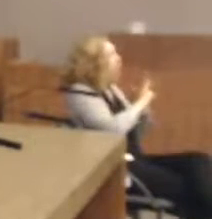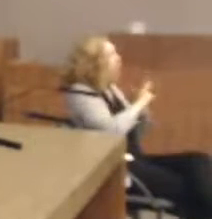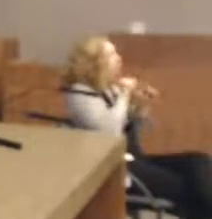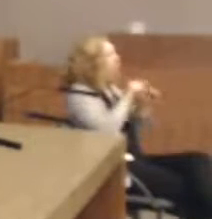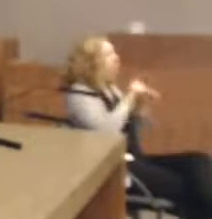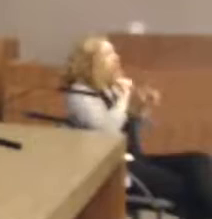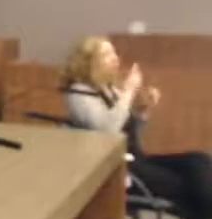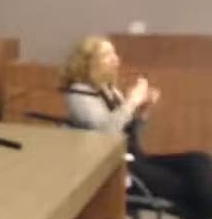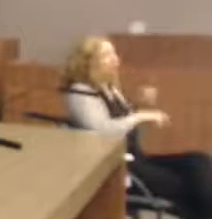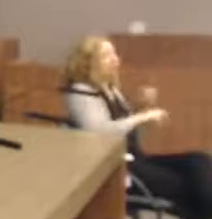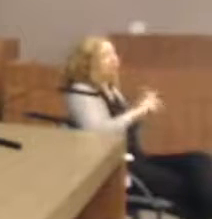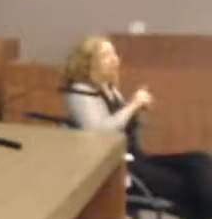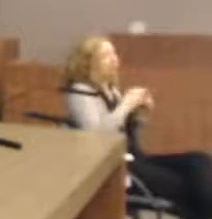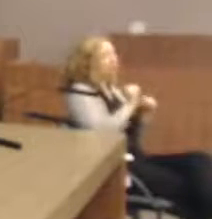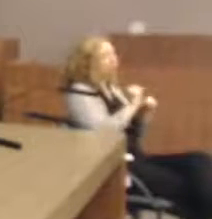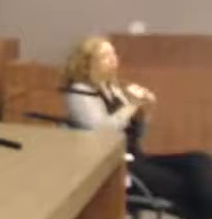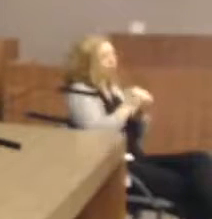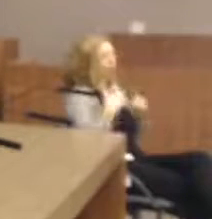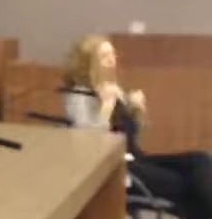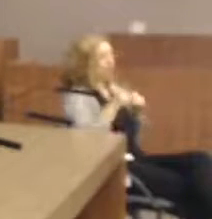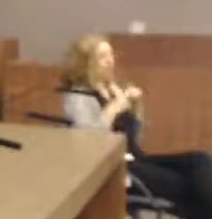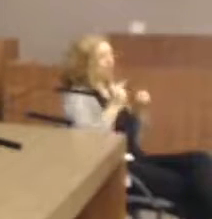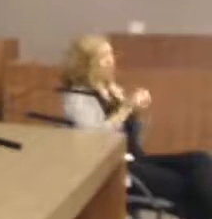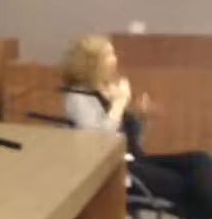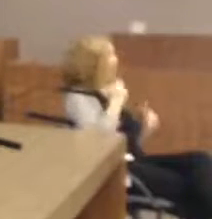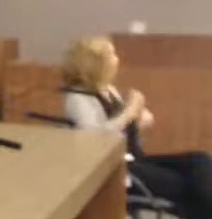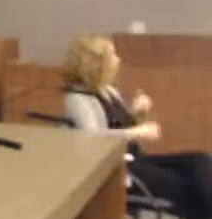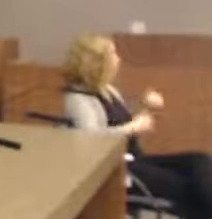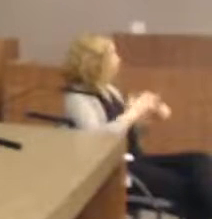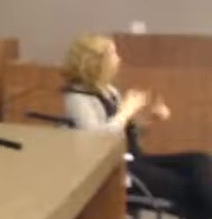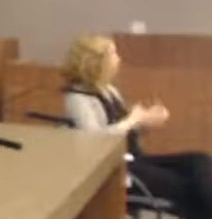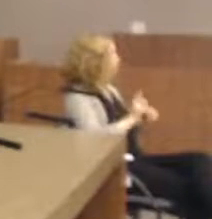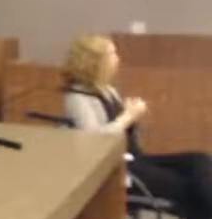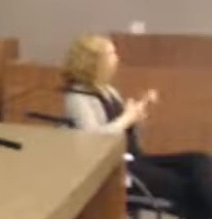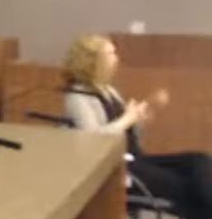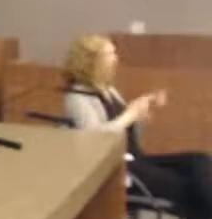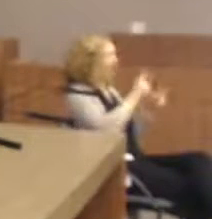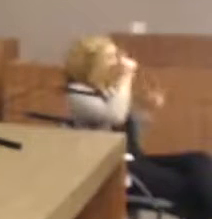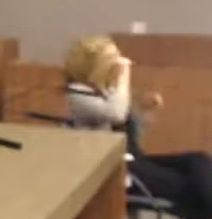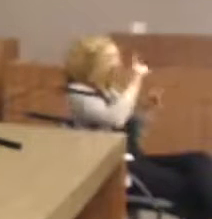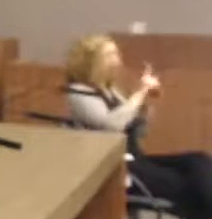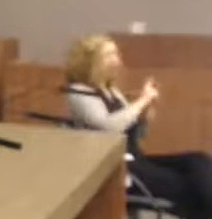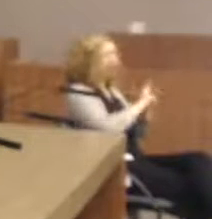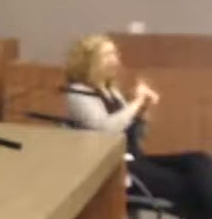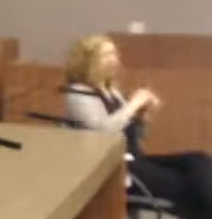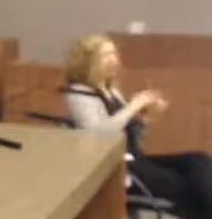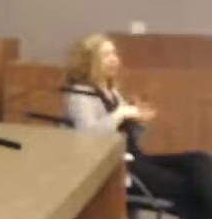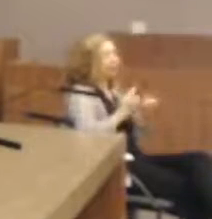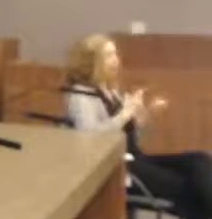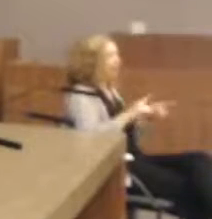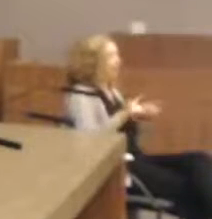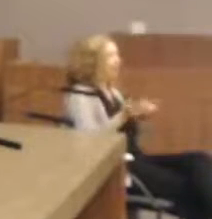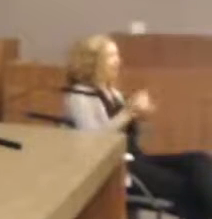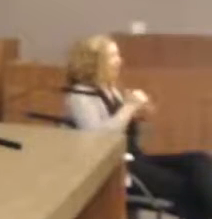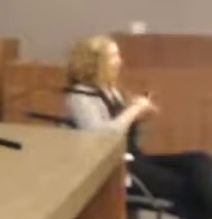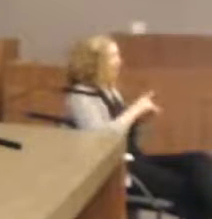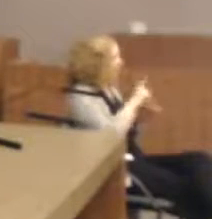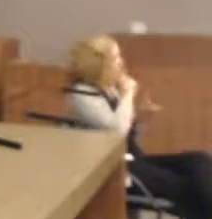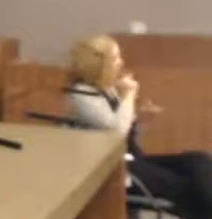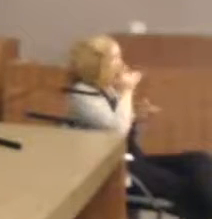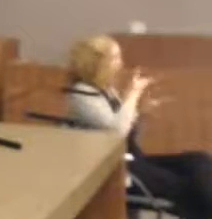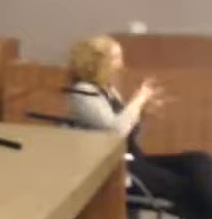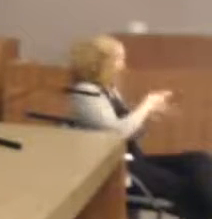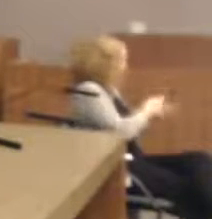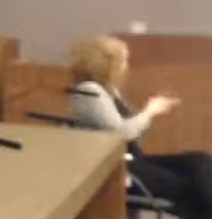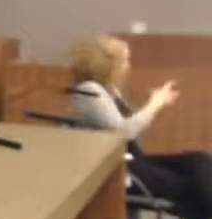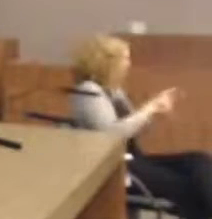really hard, particularly when I work with adolescents. Everything's going fine, and then they just think about the event again. Didn't have anything to do with what was going